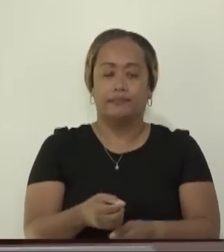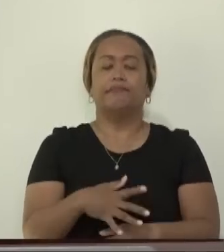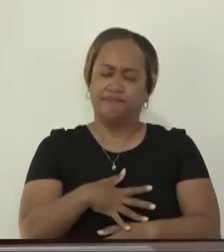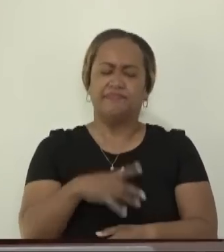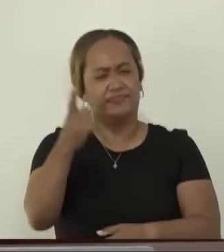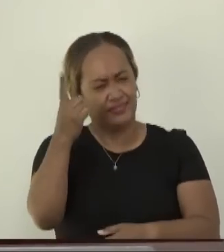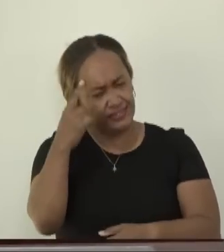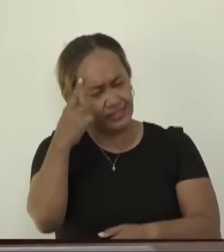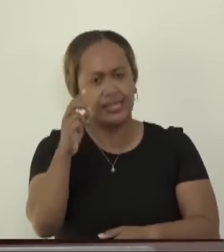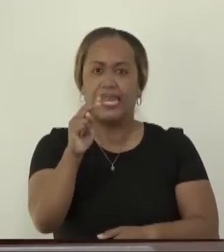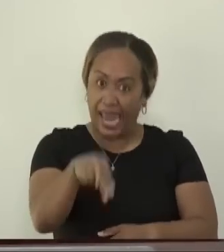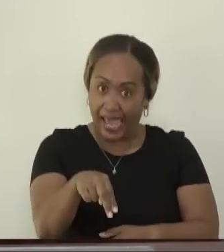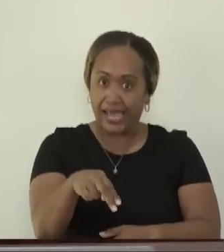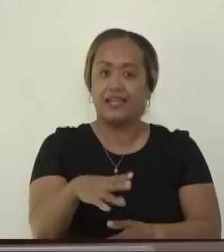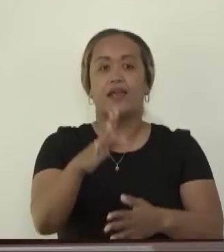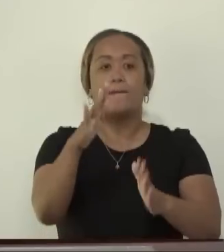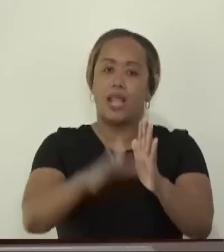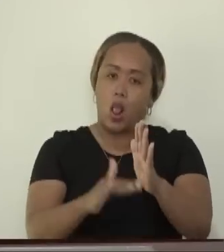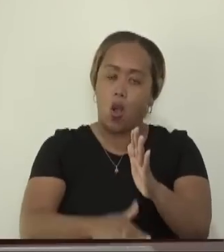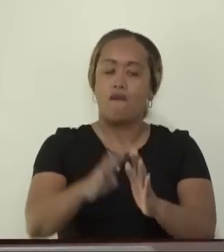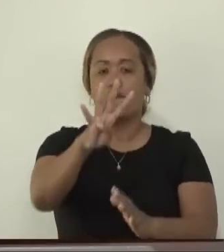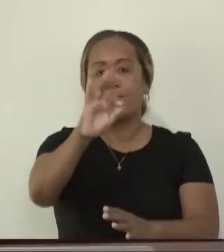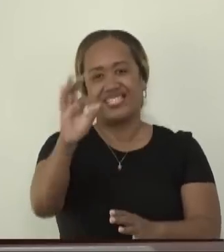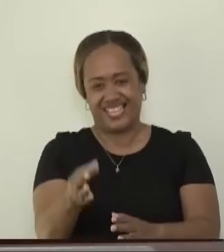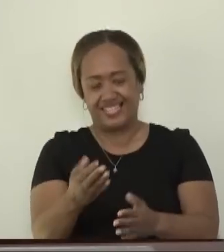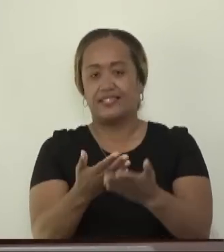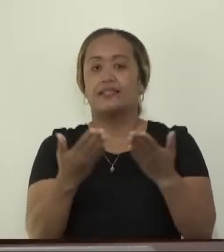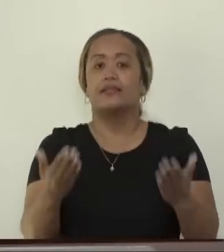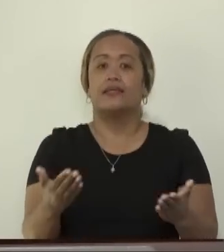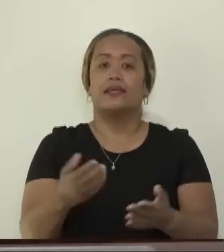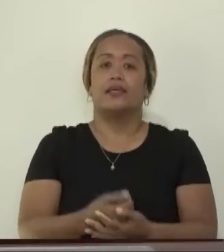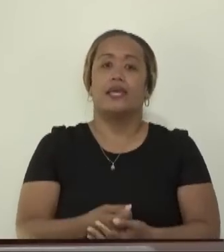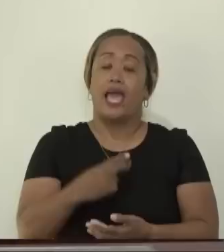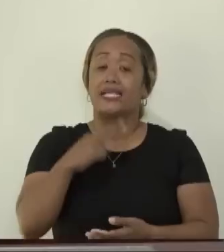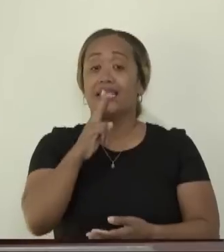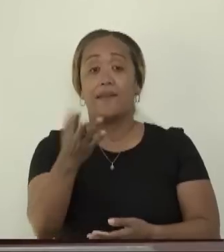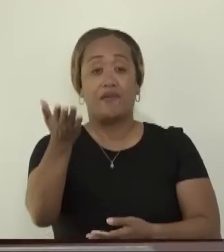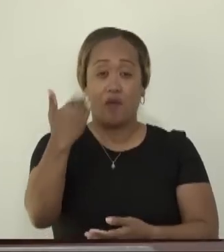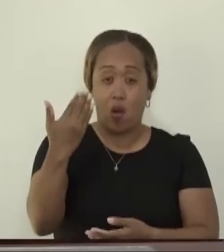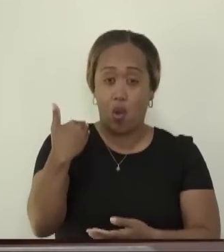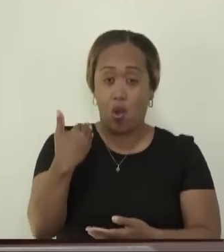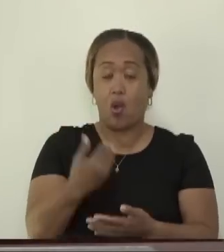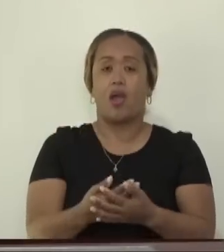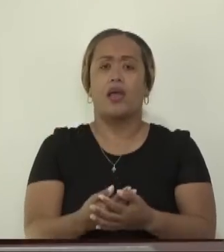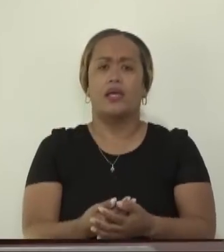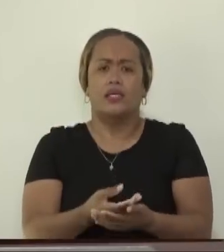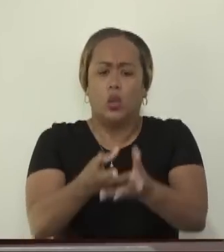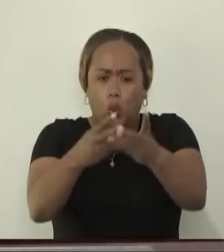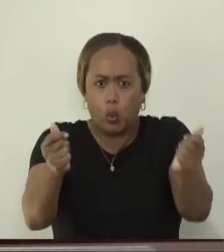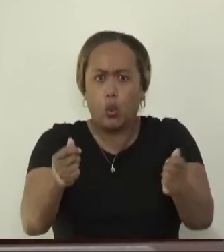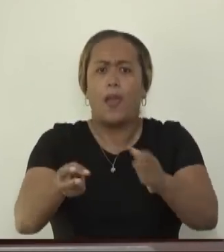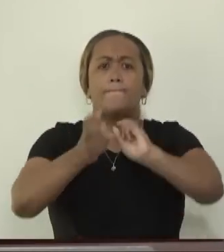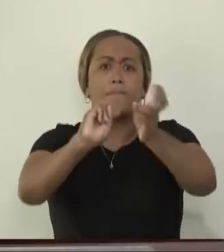preferably below 4%. My fellow citizens, as I have said before, addressing our debt